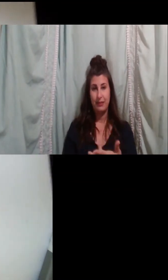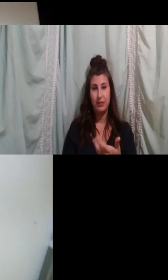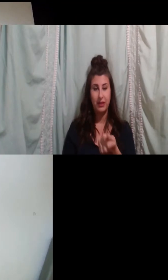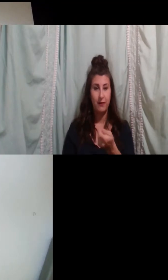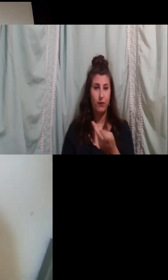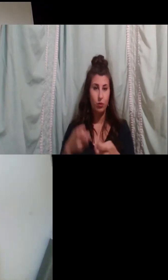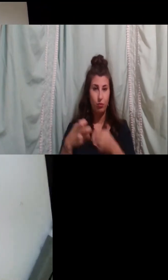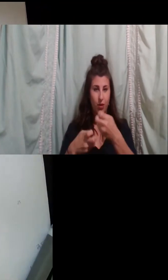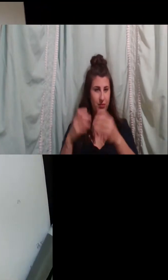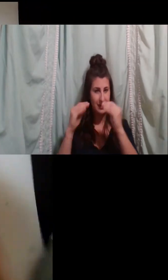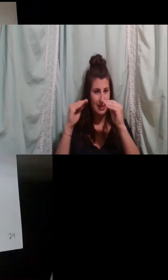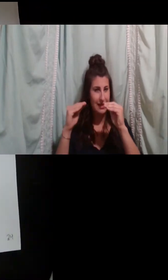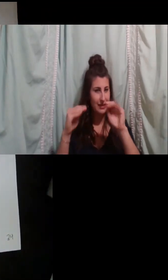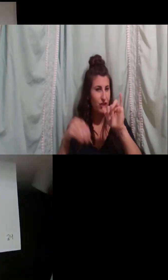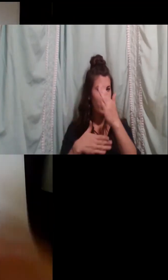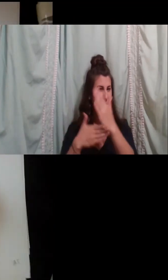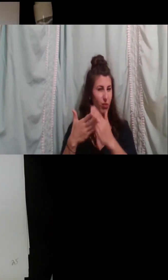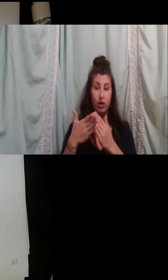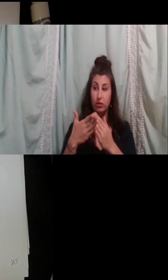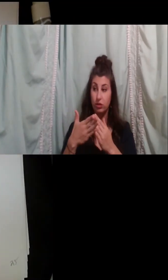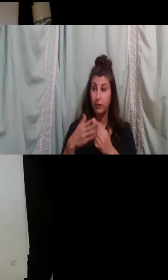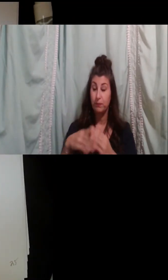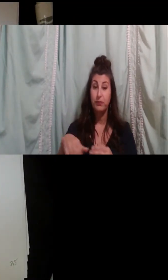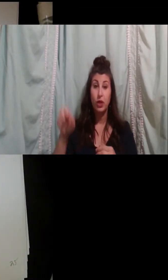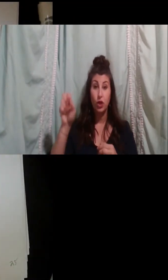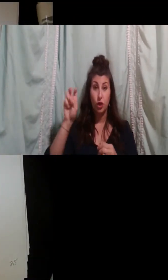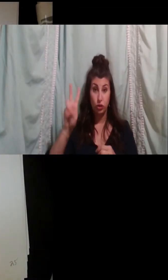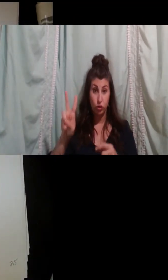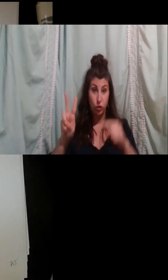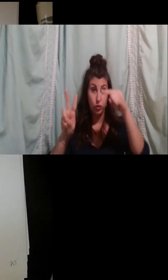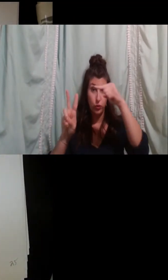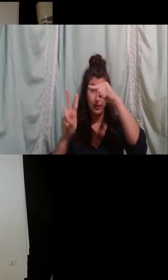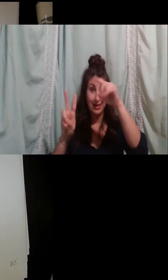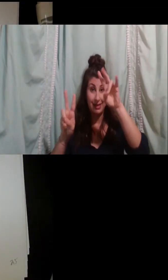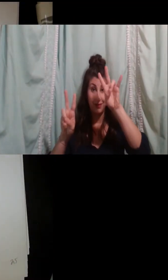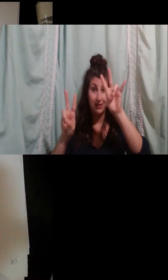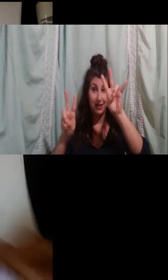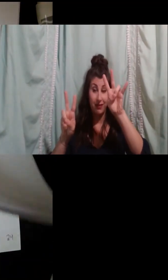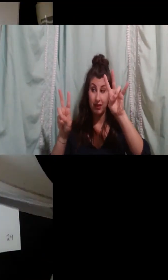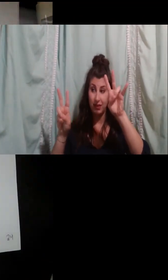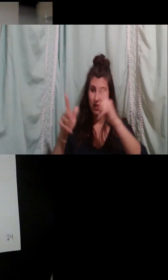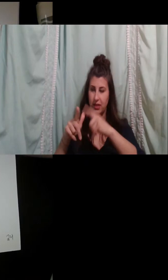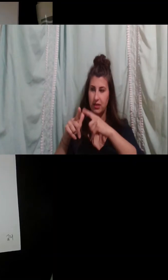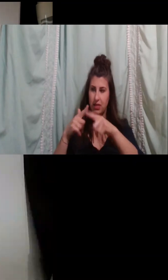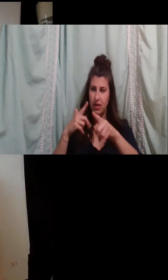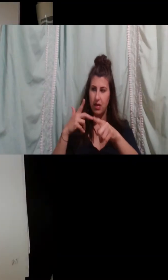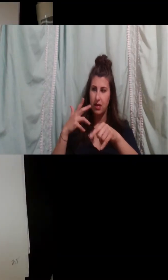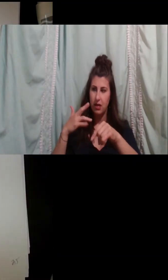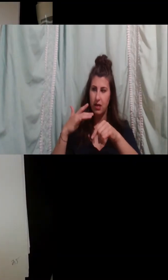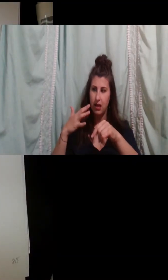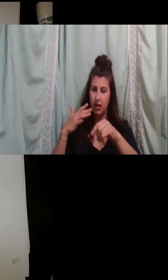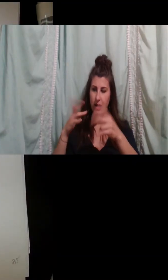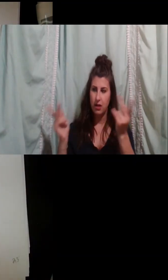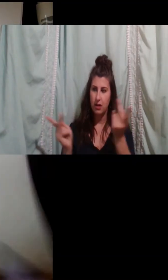Usually after a couple of problems, that's when I teach that part. So I have 2 to the negative 7, and